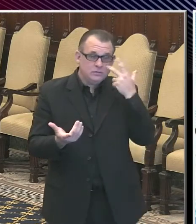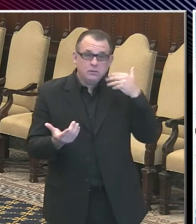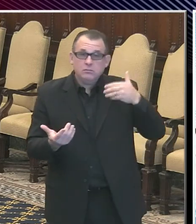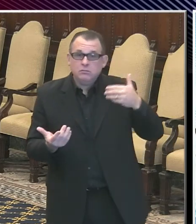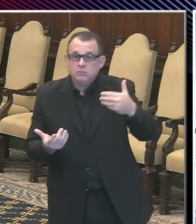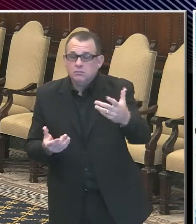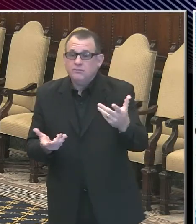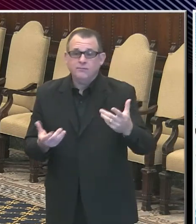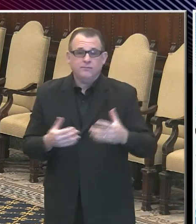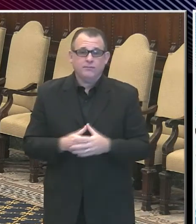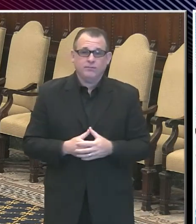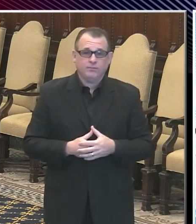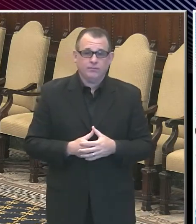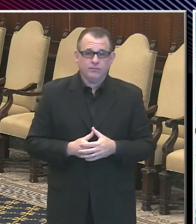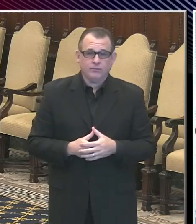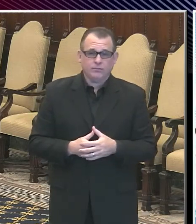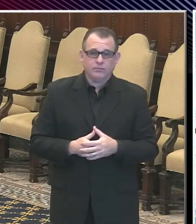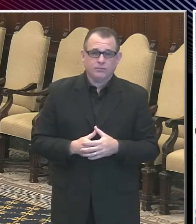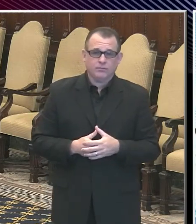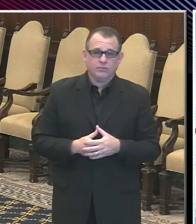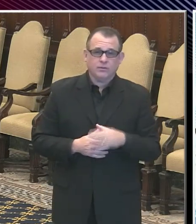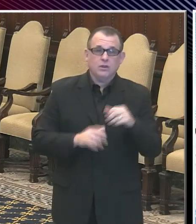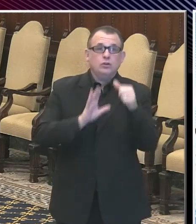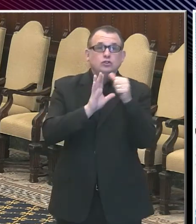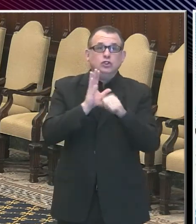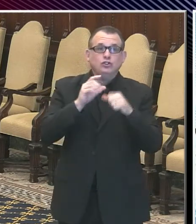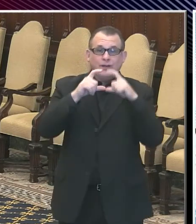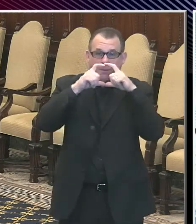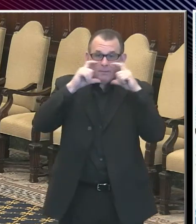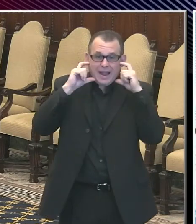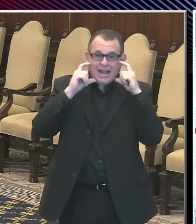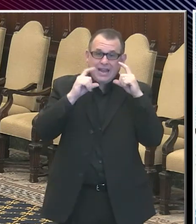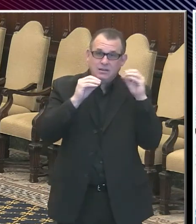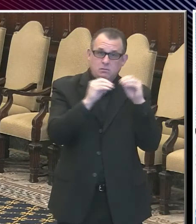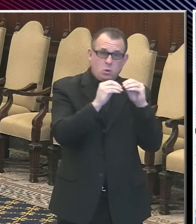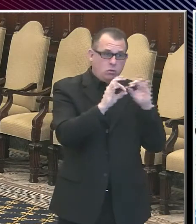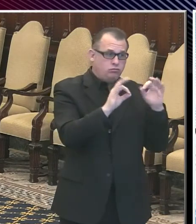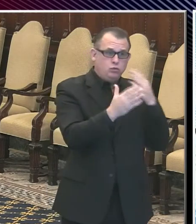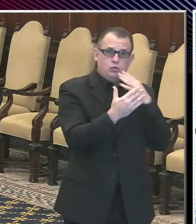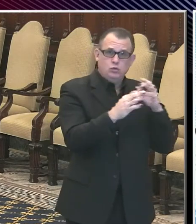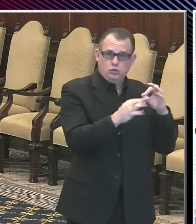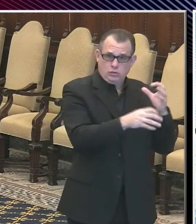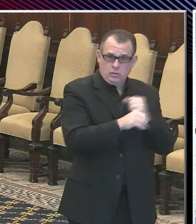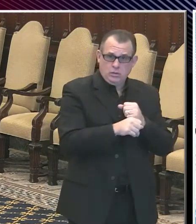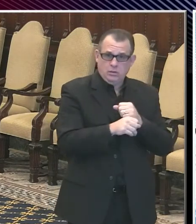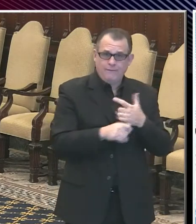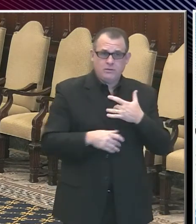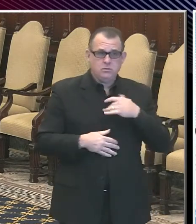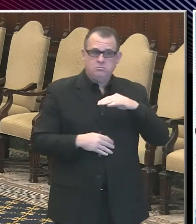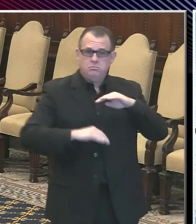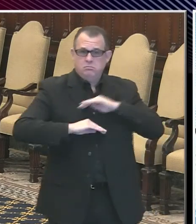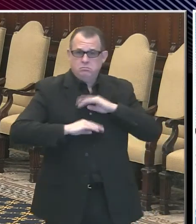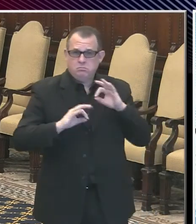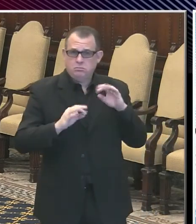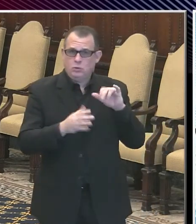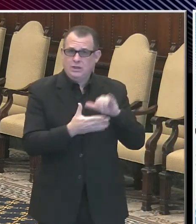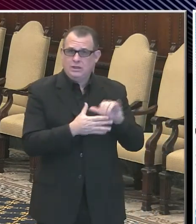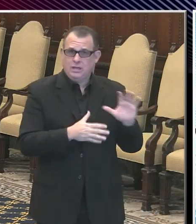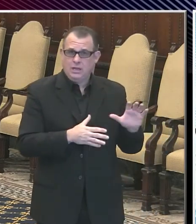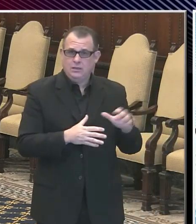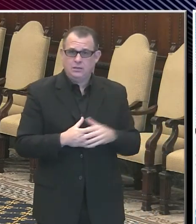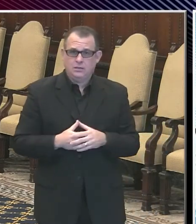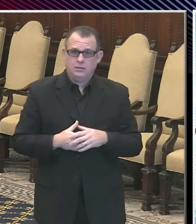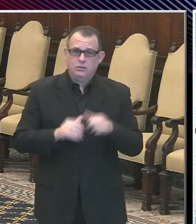good success on getting surgical masks, and feel pretty comfortable with where we are on that front,